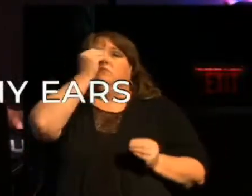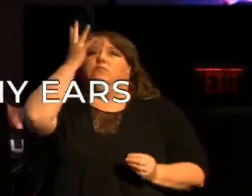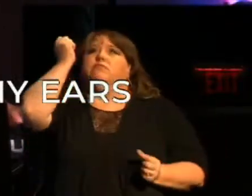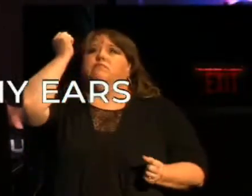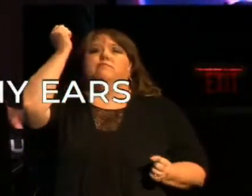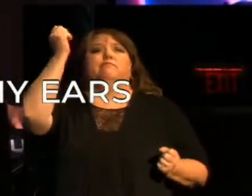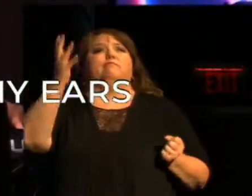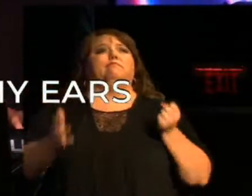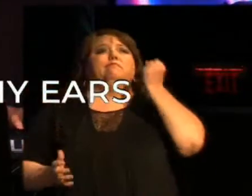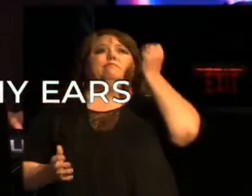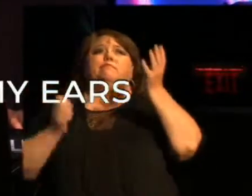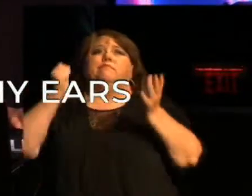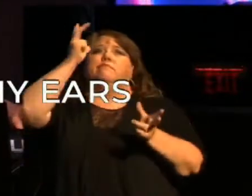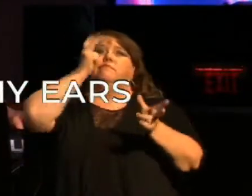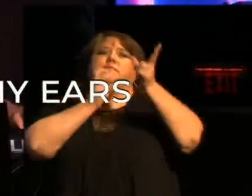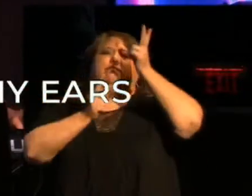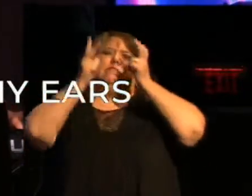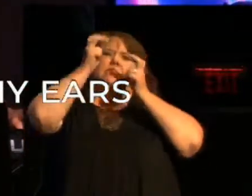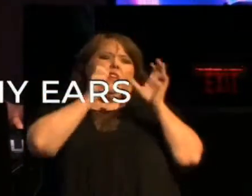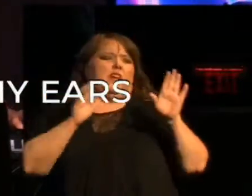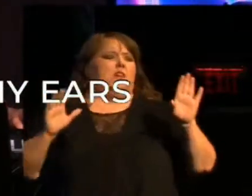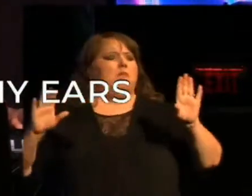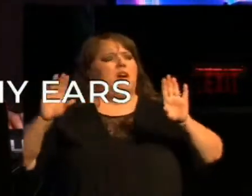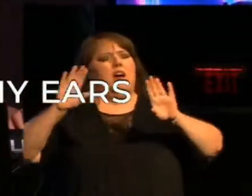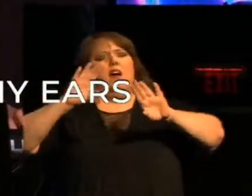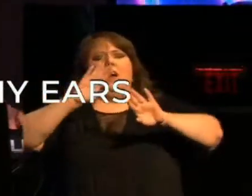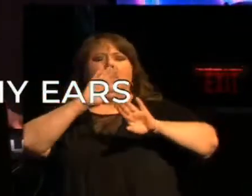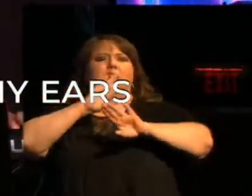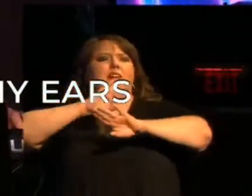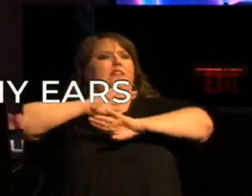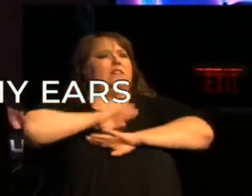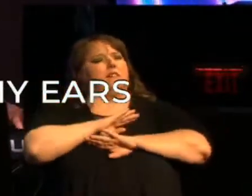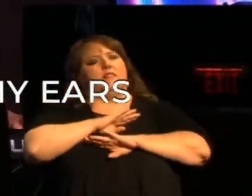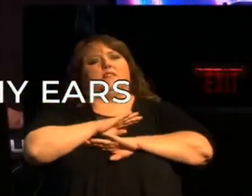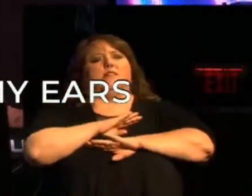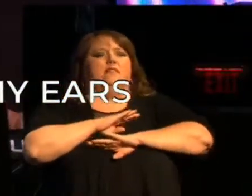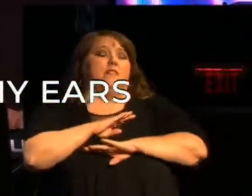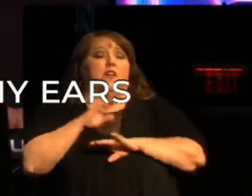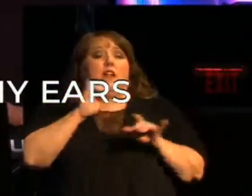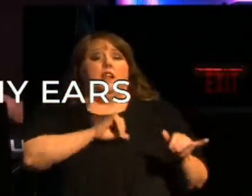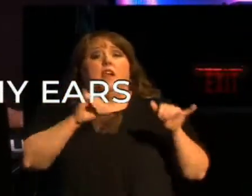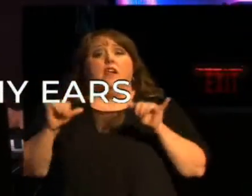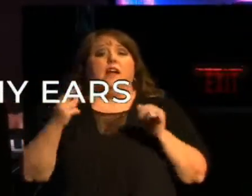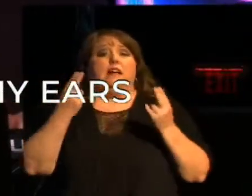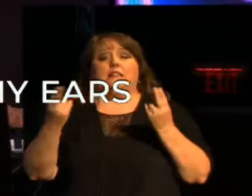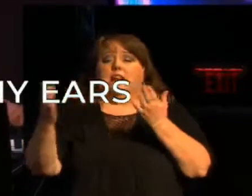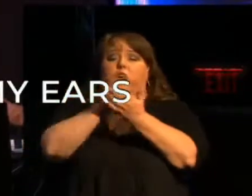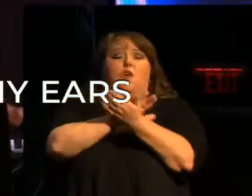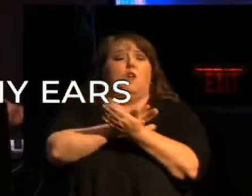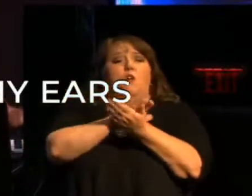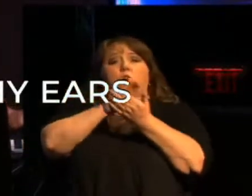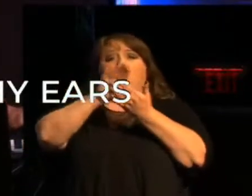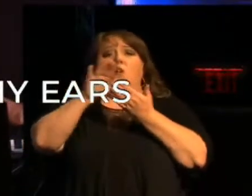it's like the Sound of a symphony to my ears. it's